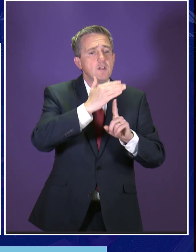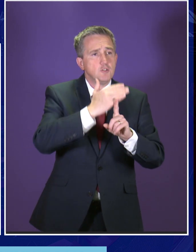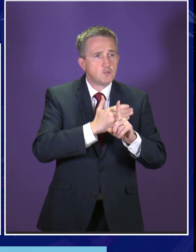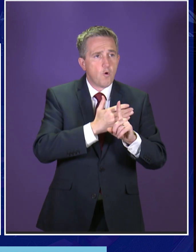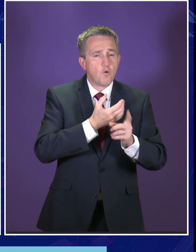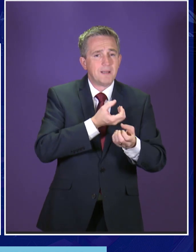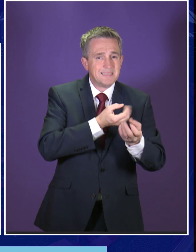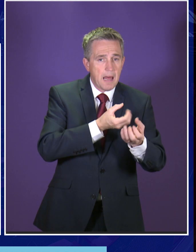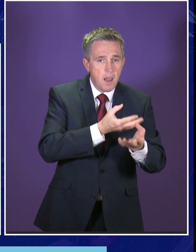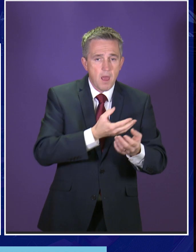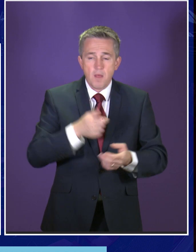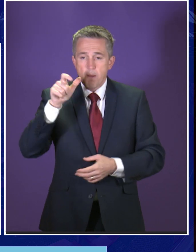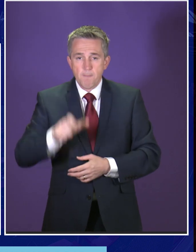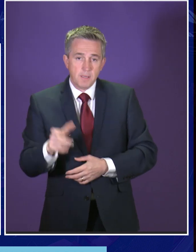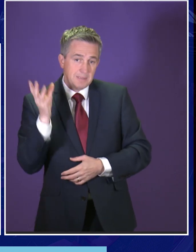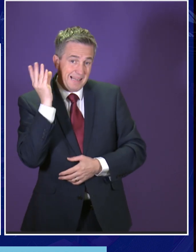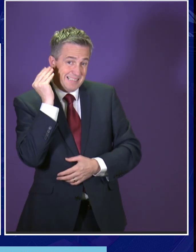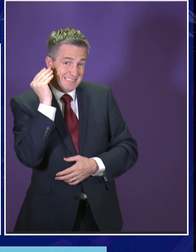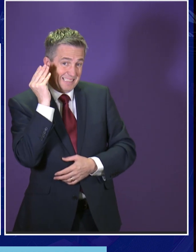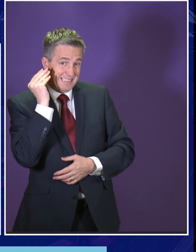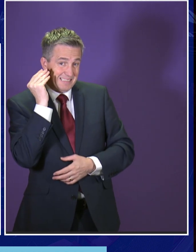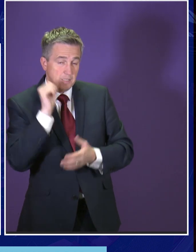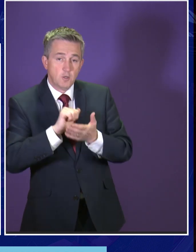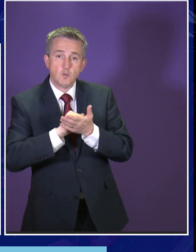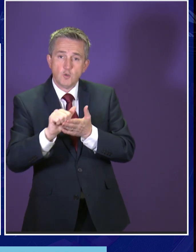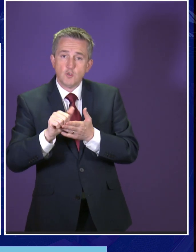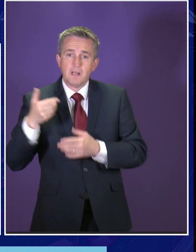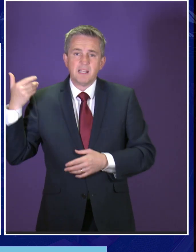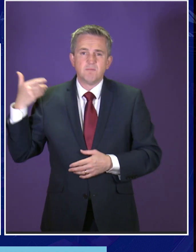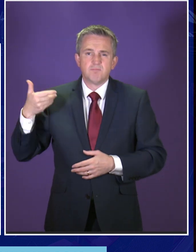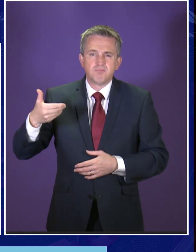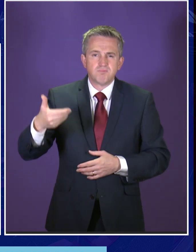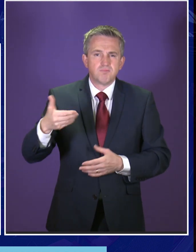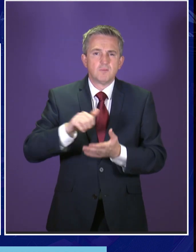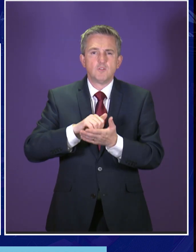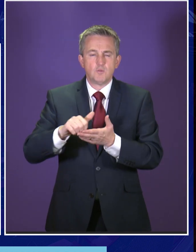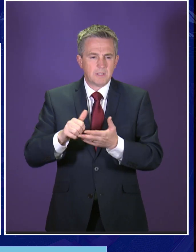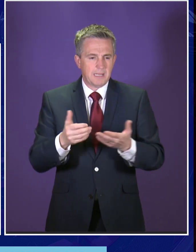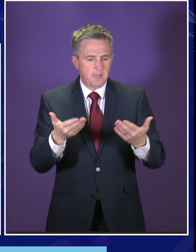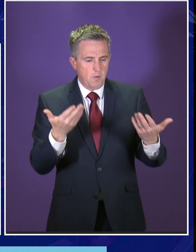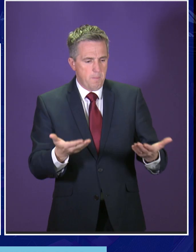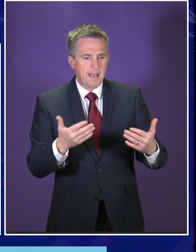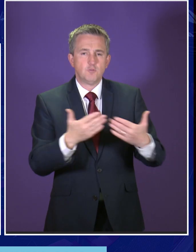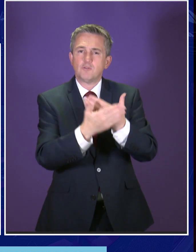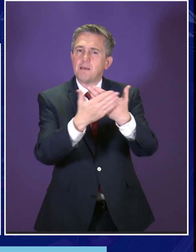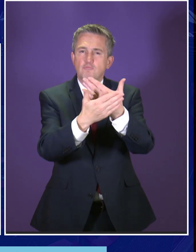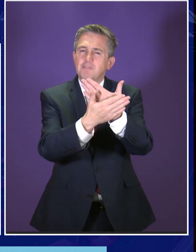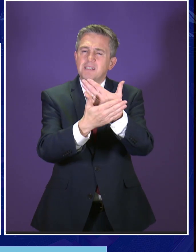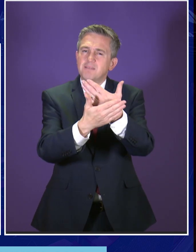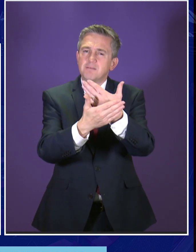and the story listener. We often think of the term traditional as antithetical to contemporary, but this is not the